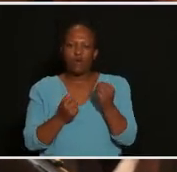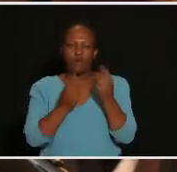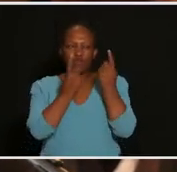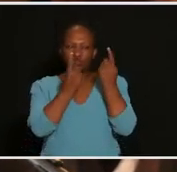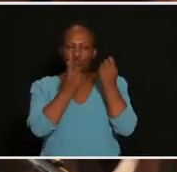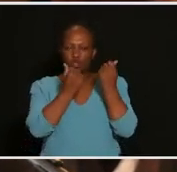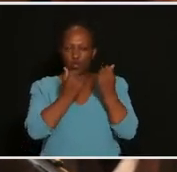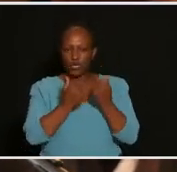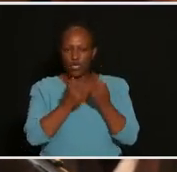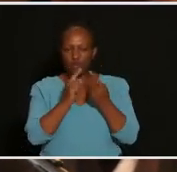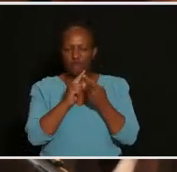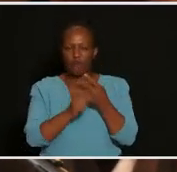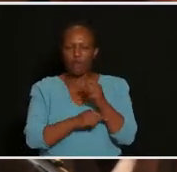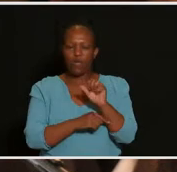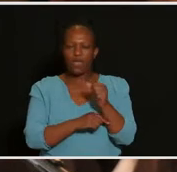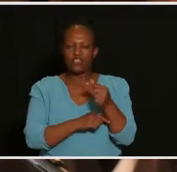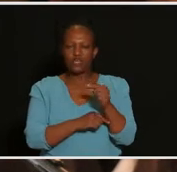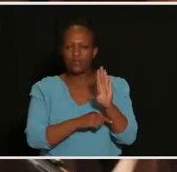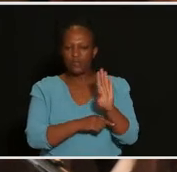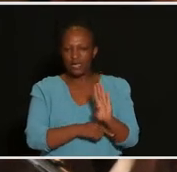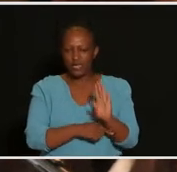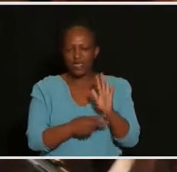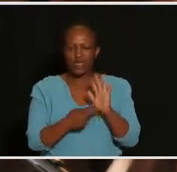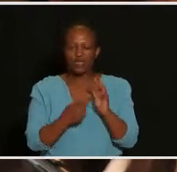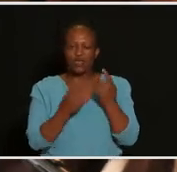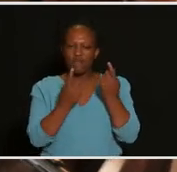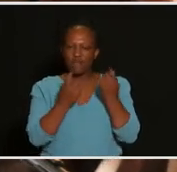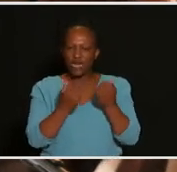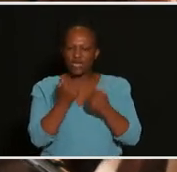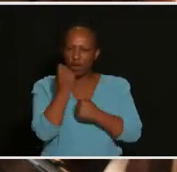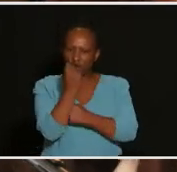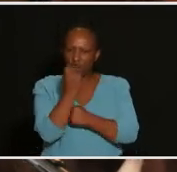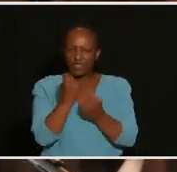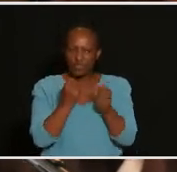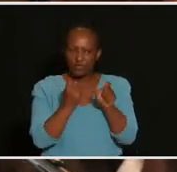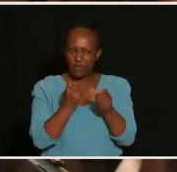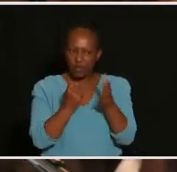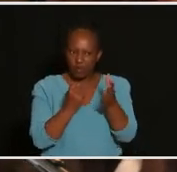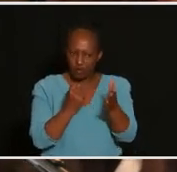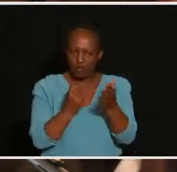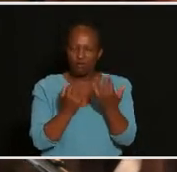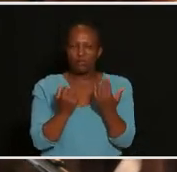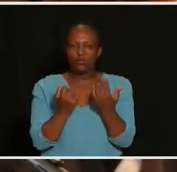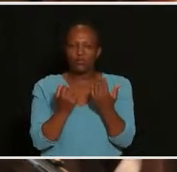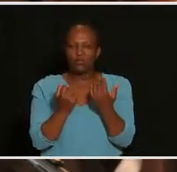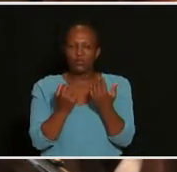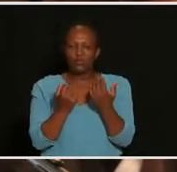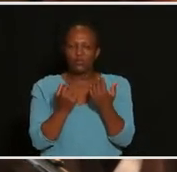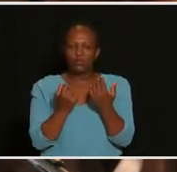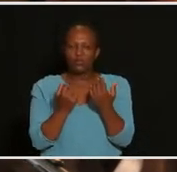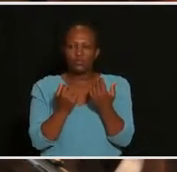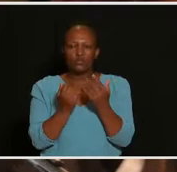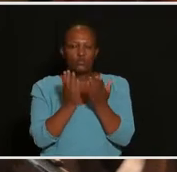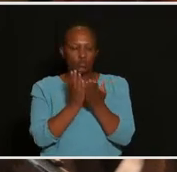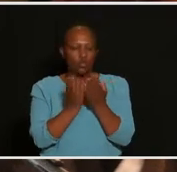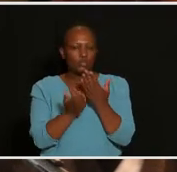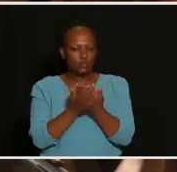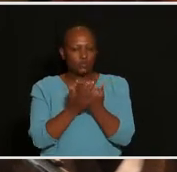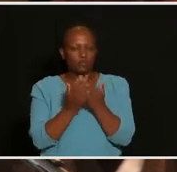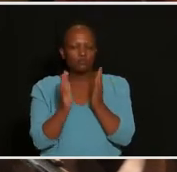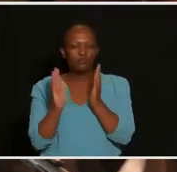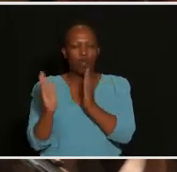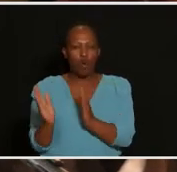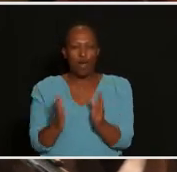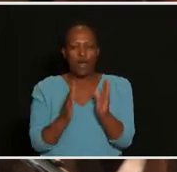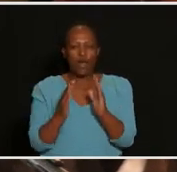the age from the SGP we have Financial offices which can also which which the school can also organize